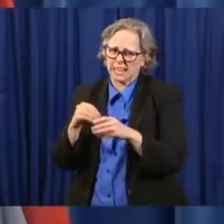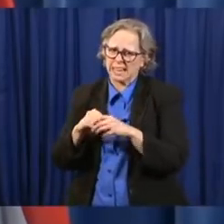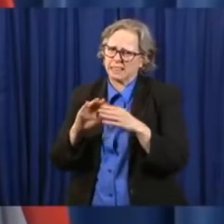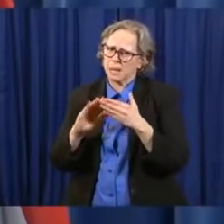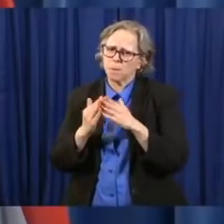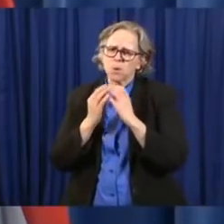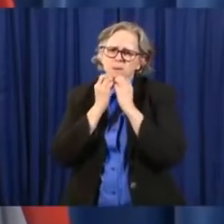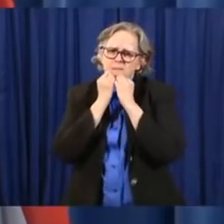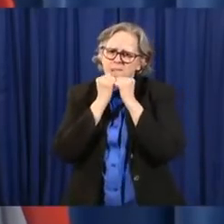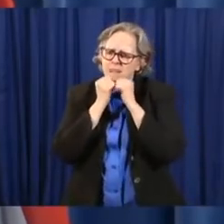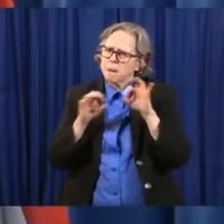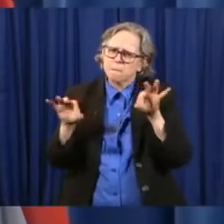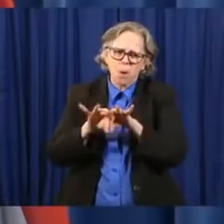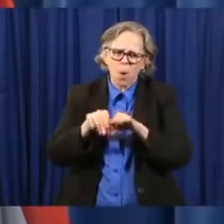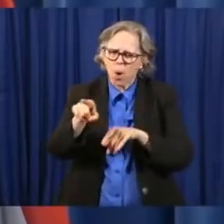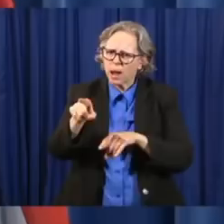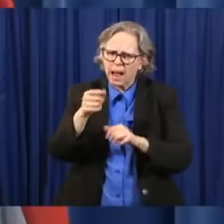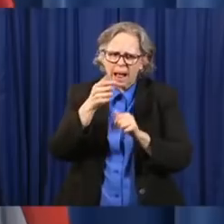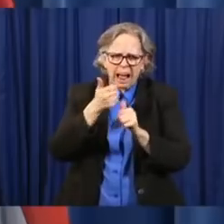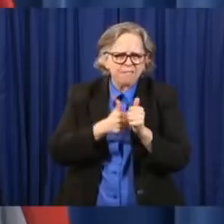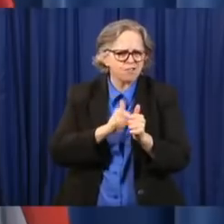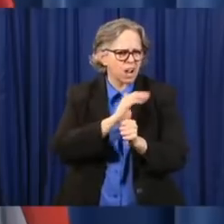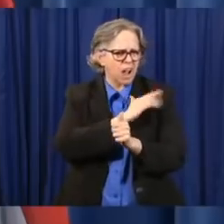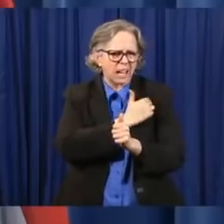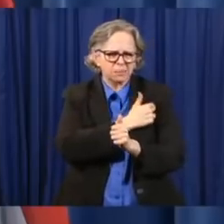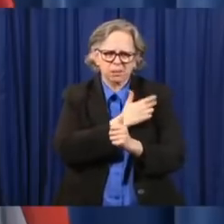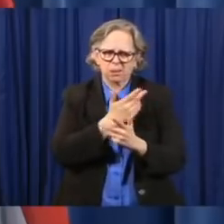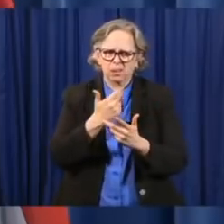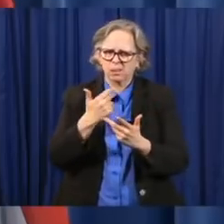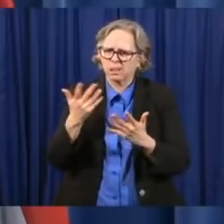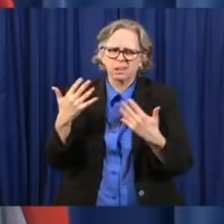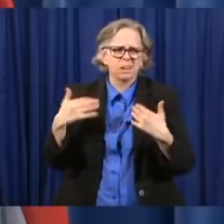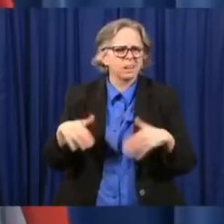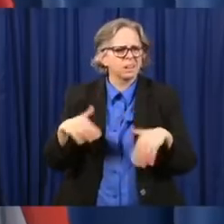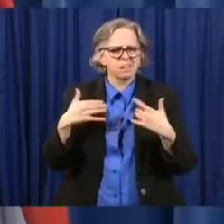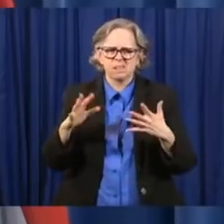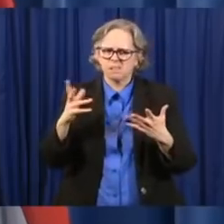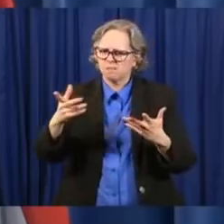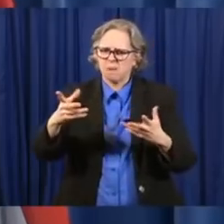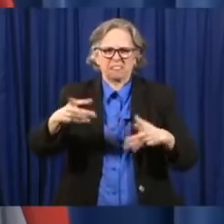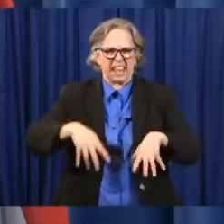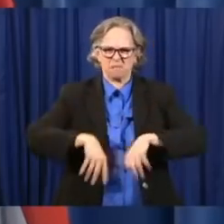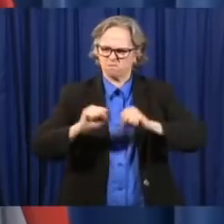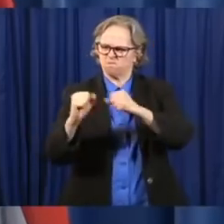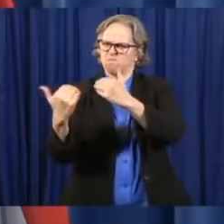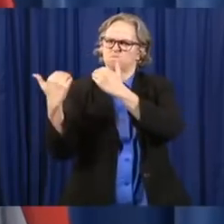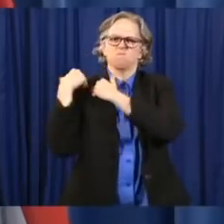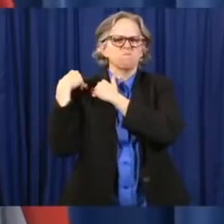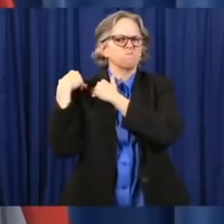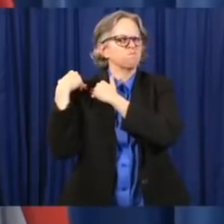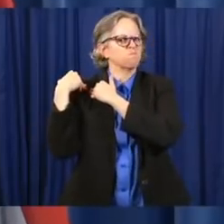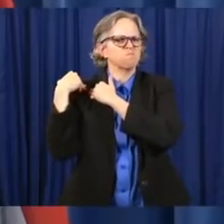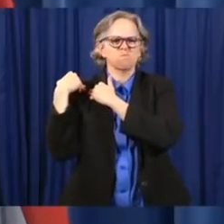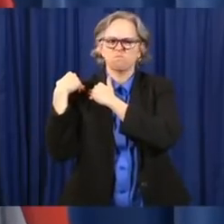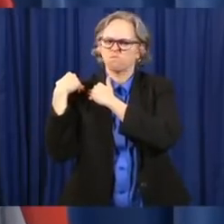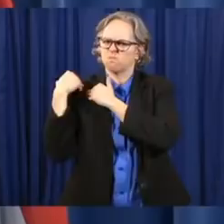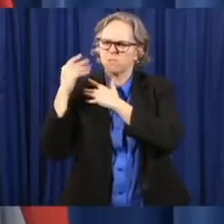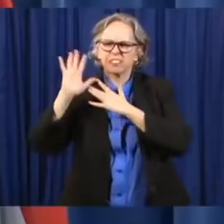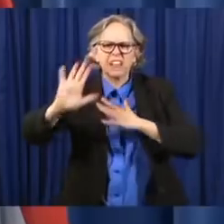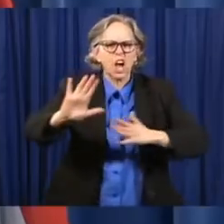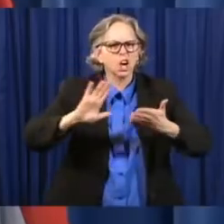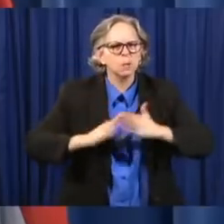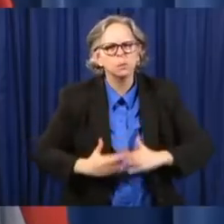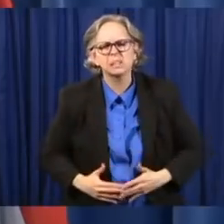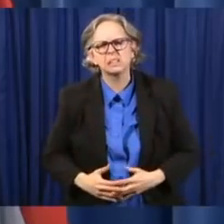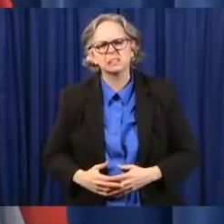every hospital to really take ownership, in a sense, and a responsibility to reach out